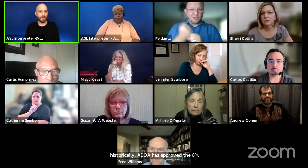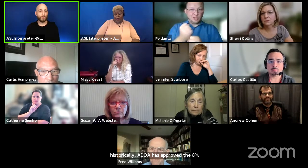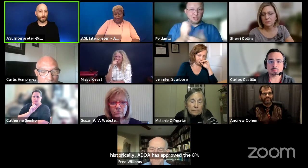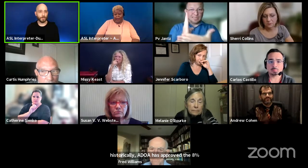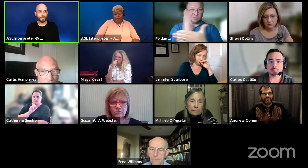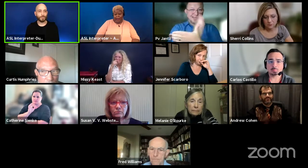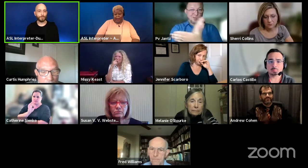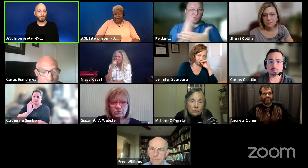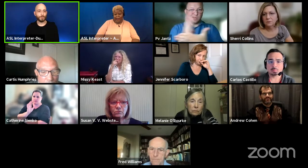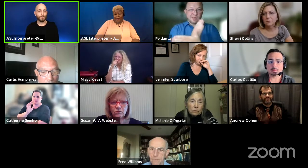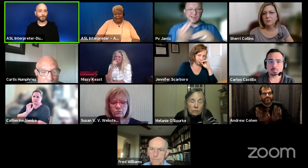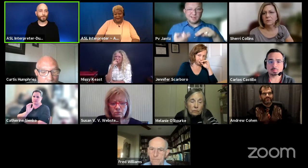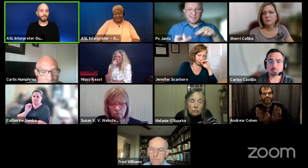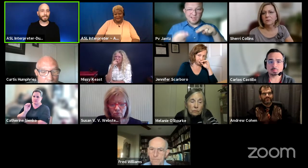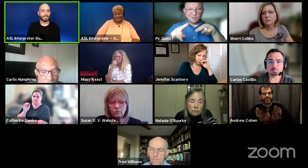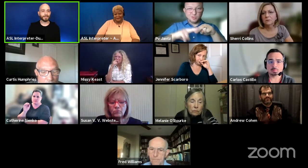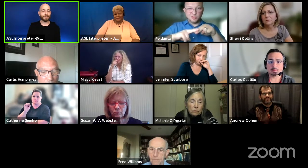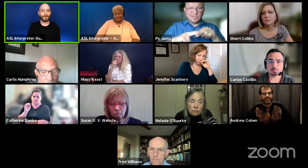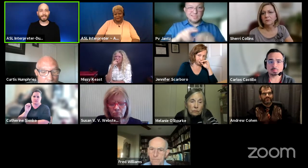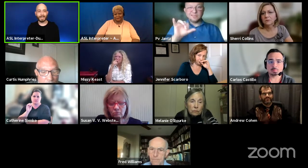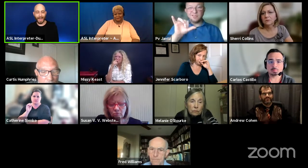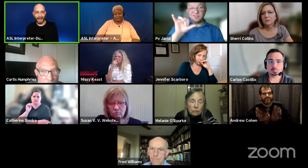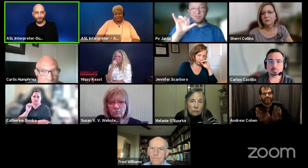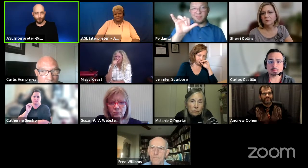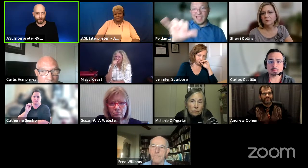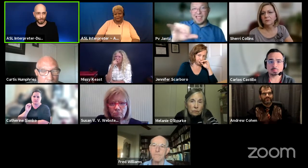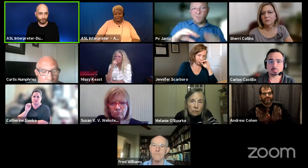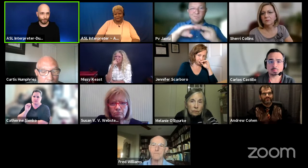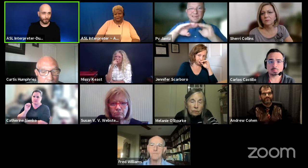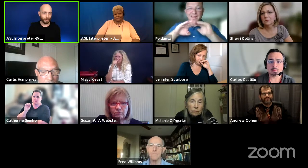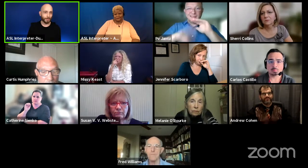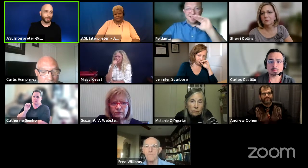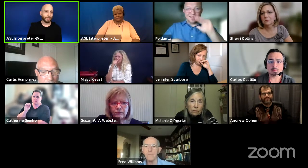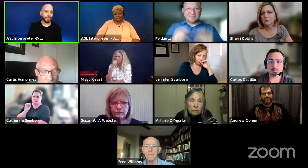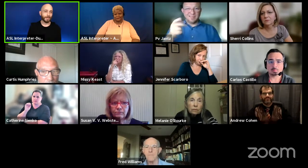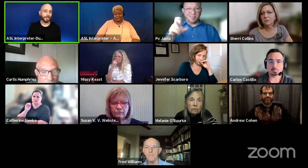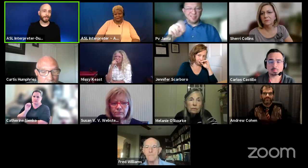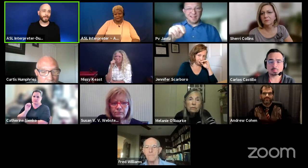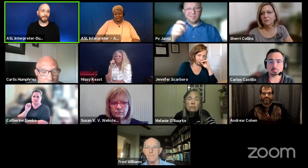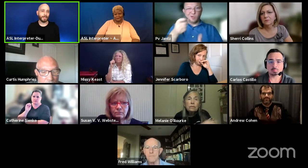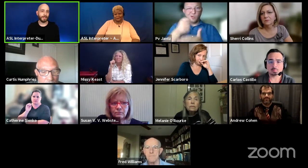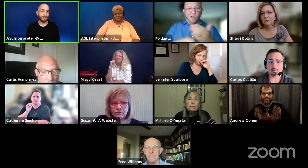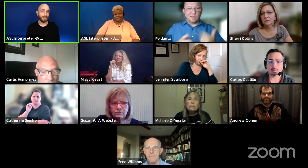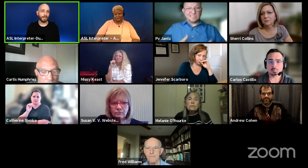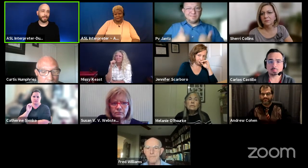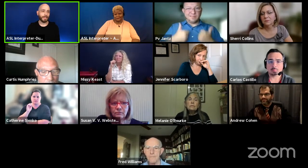If we were to find an average,